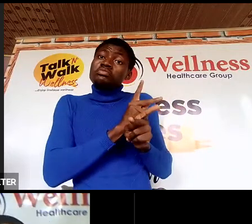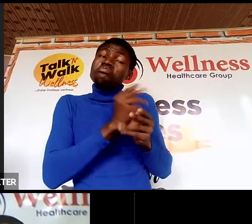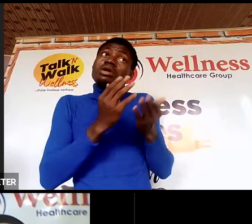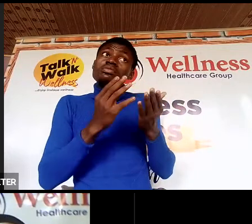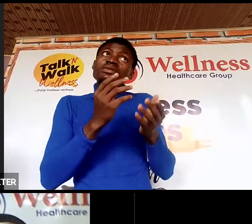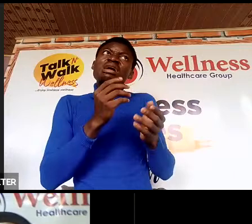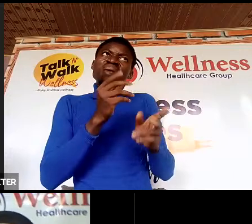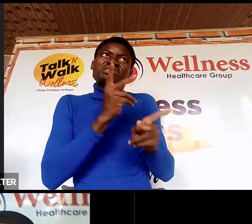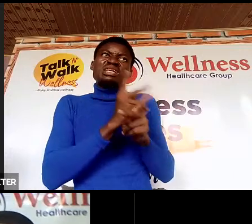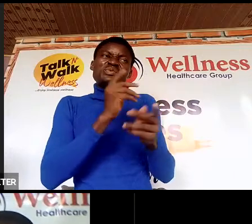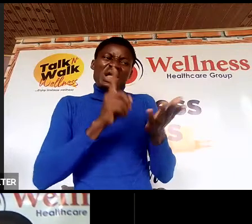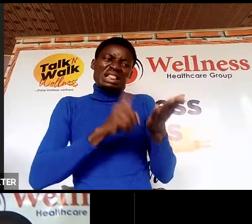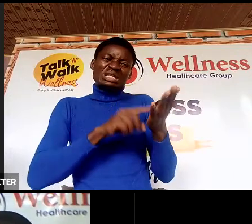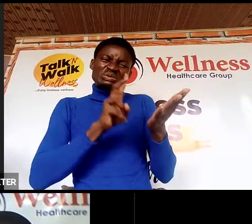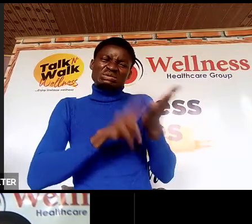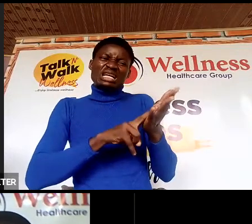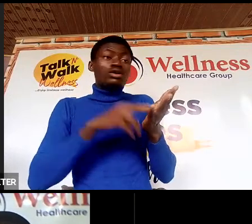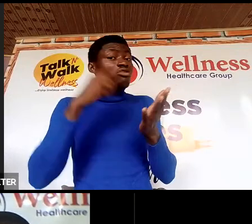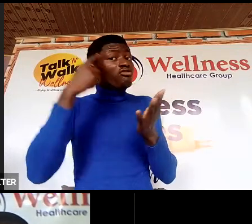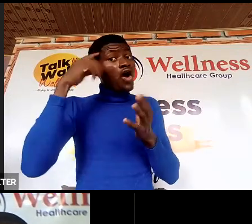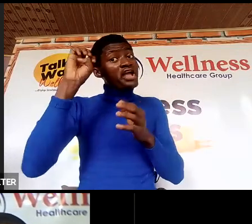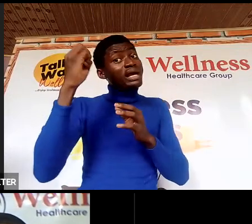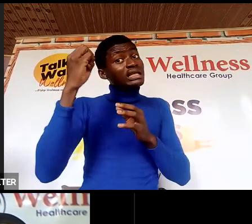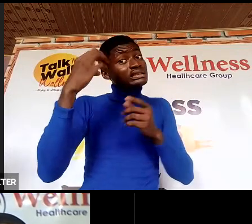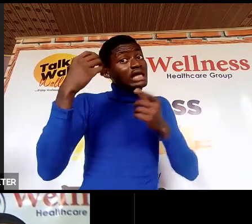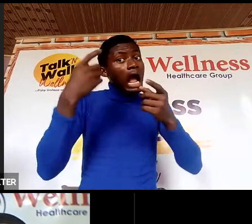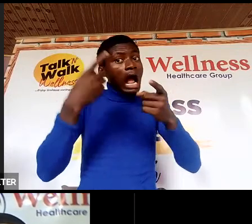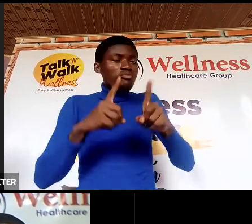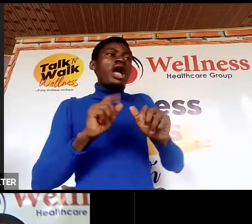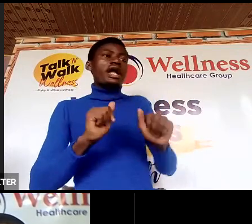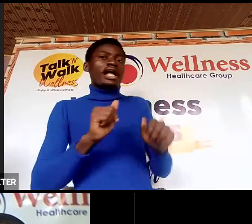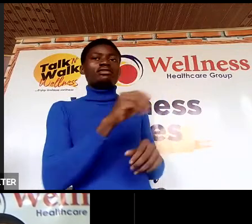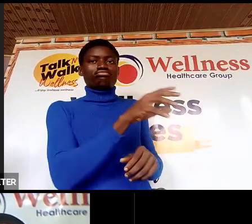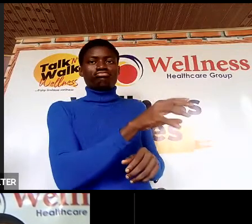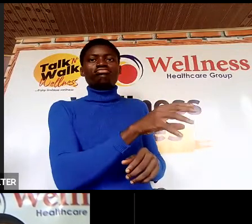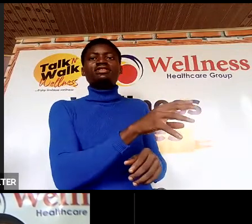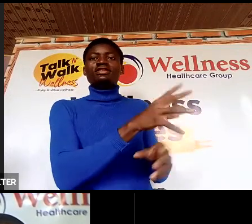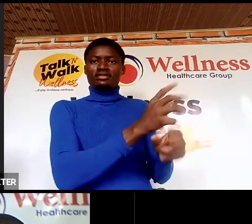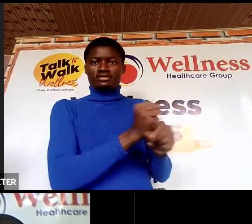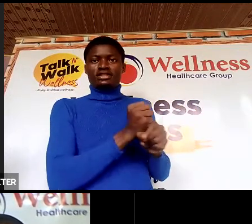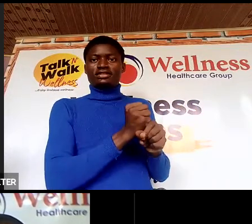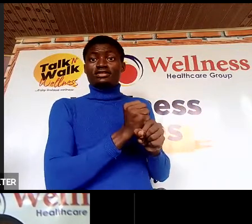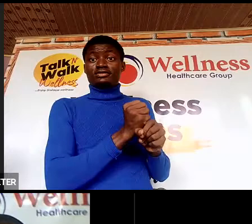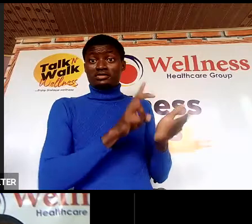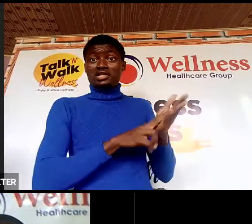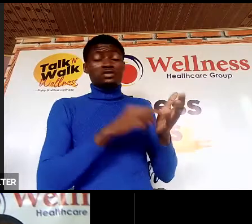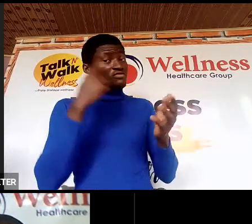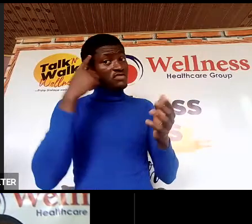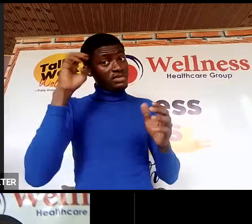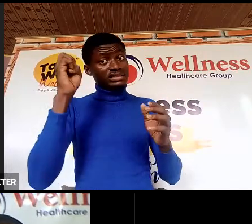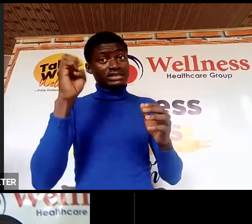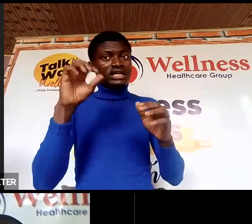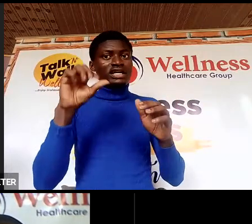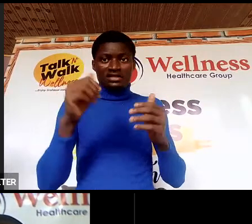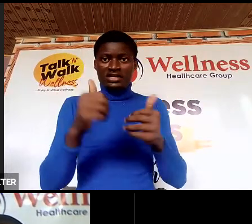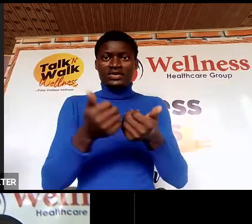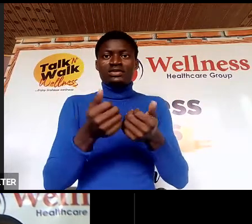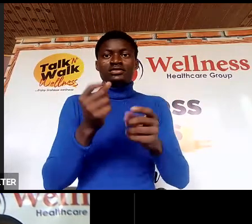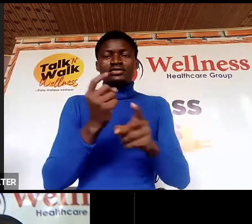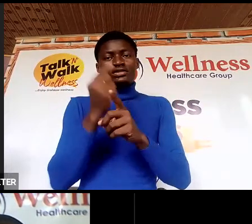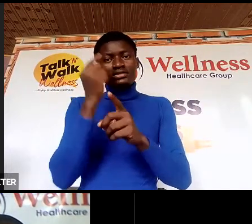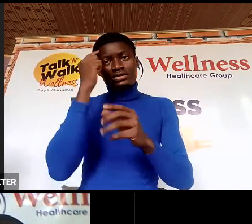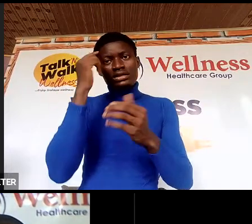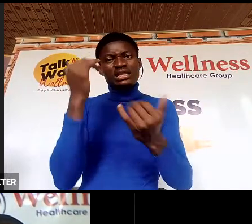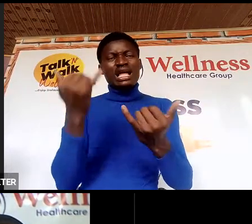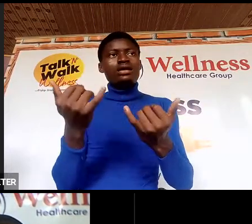really the easiest one. The issue that because the resources are limited, the needs are unlimited, already